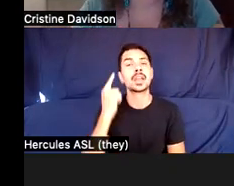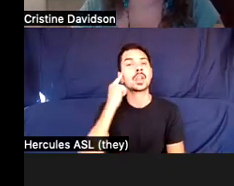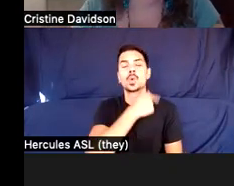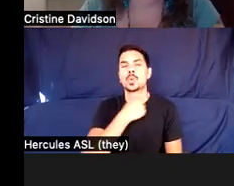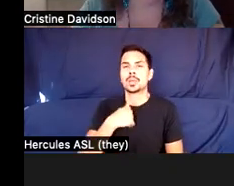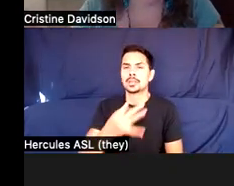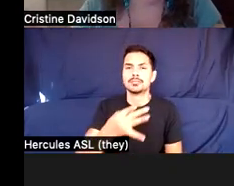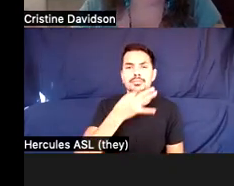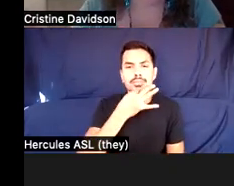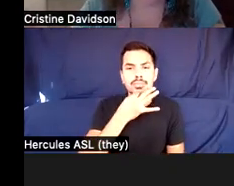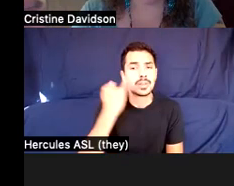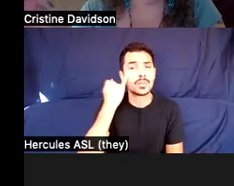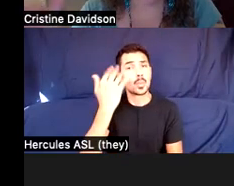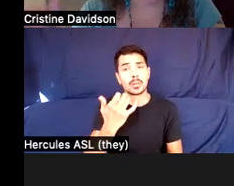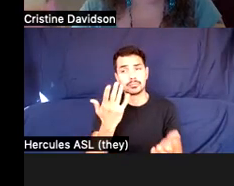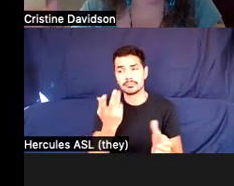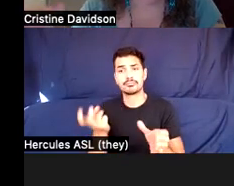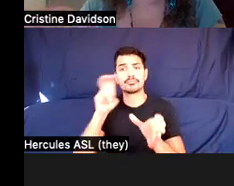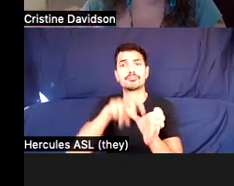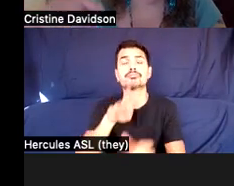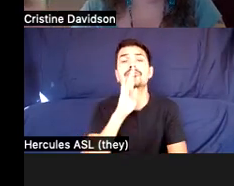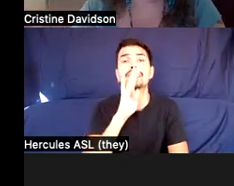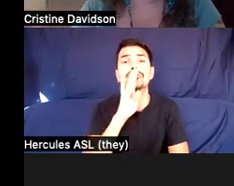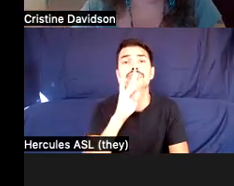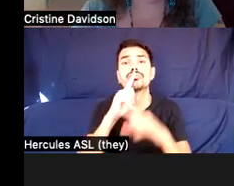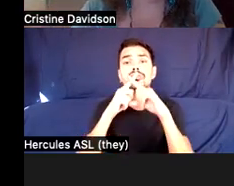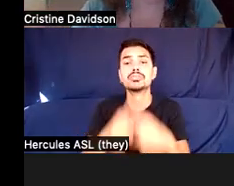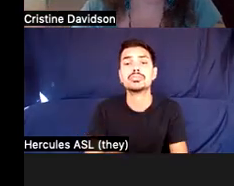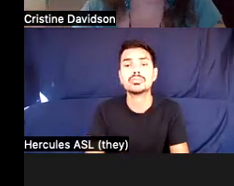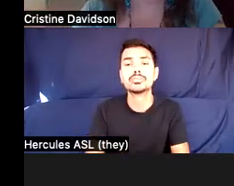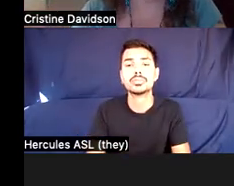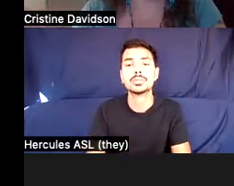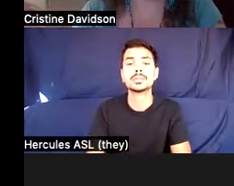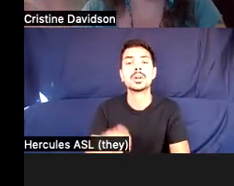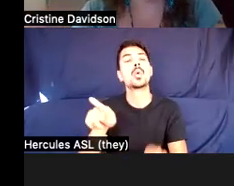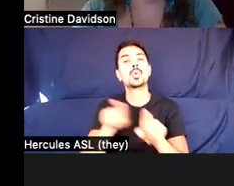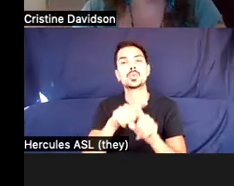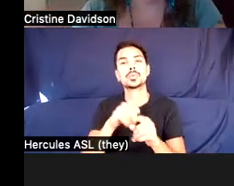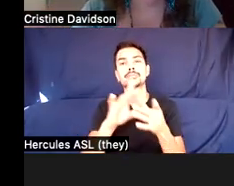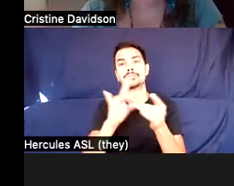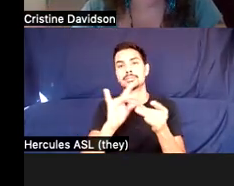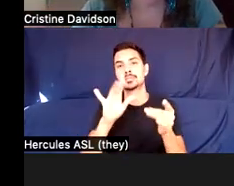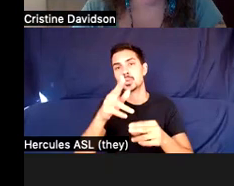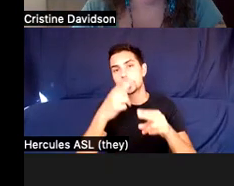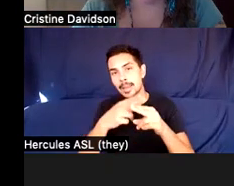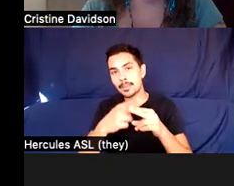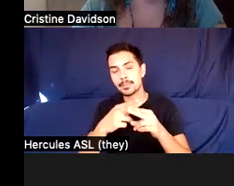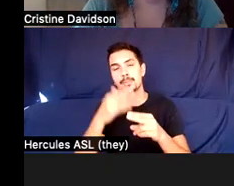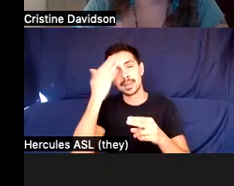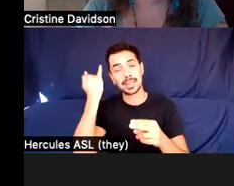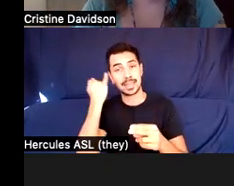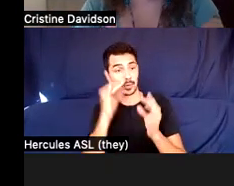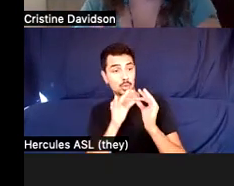say your name so the interpreters know who is talking, right? And just share the pieces